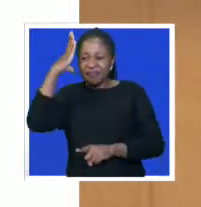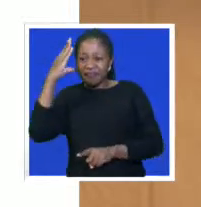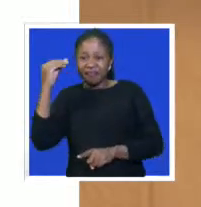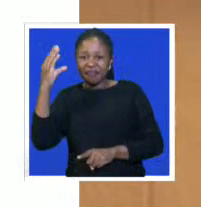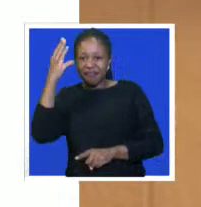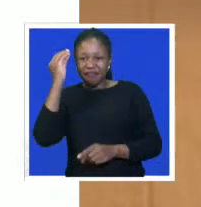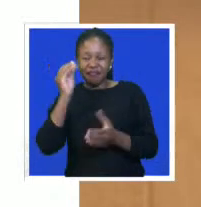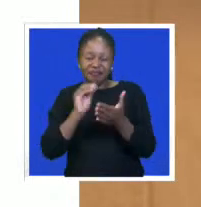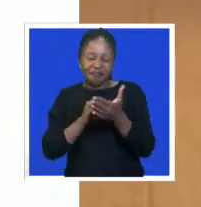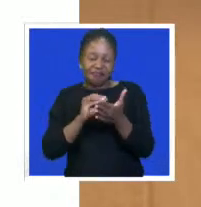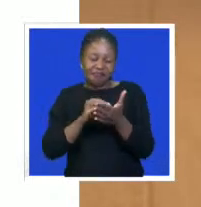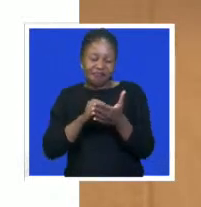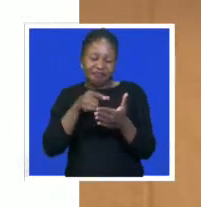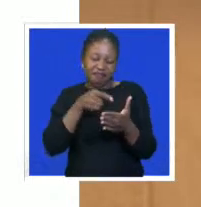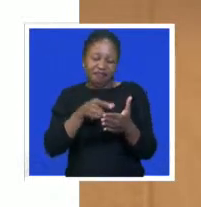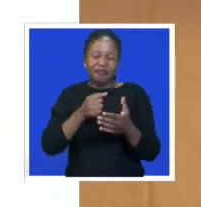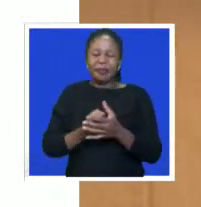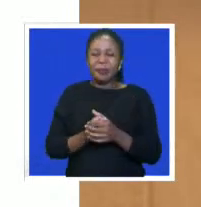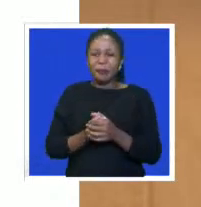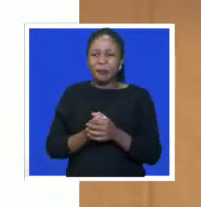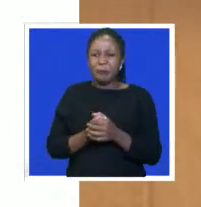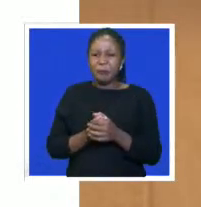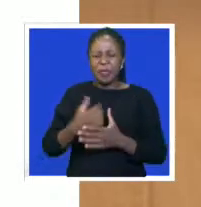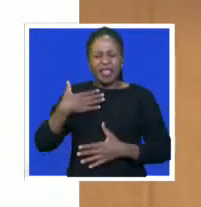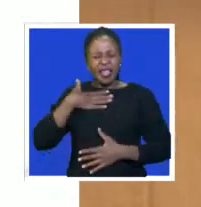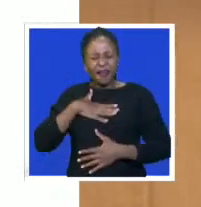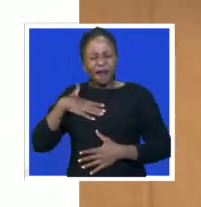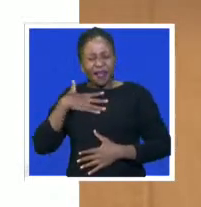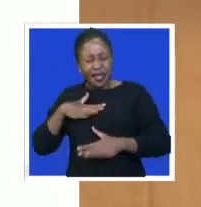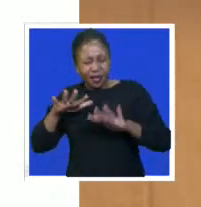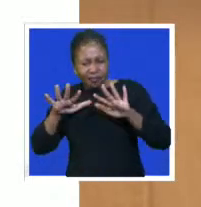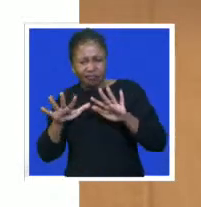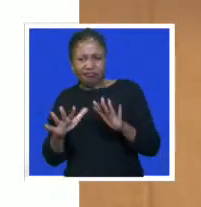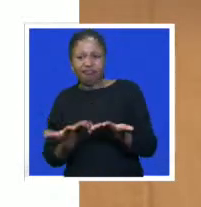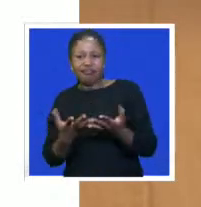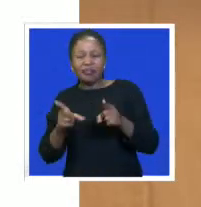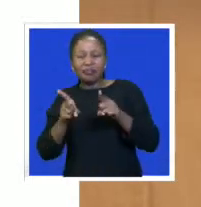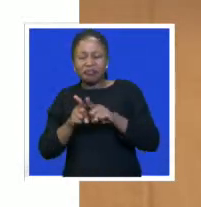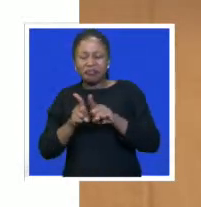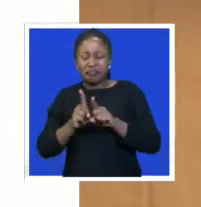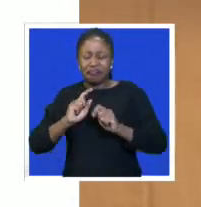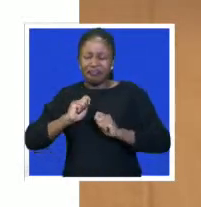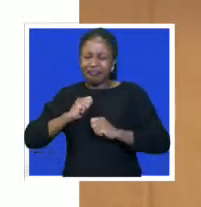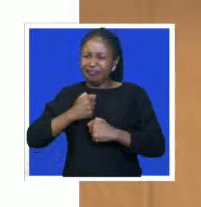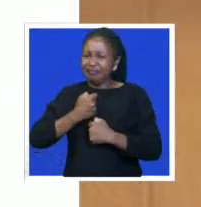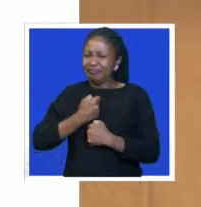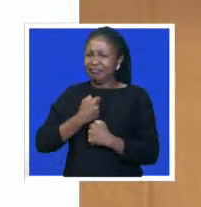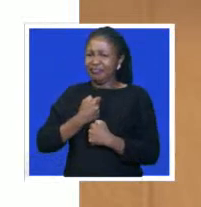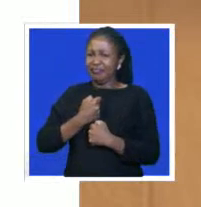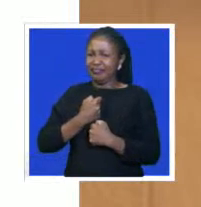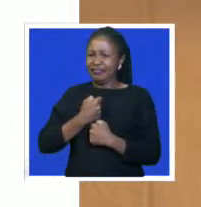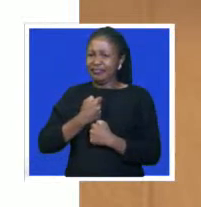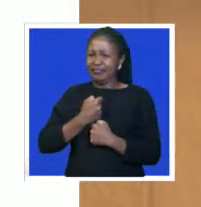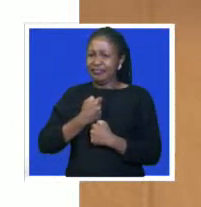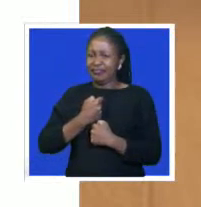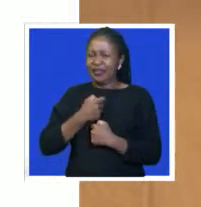can be saddening. You are reading a sad story at the end. You are like, oh gosh, I'm touched